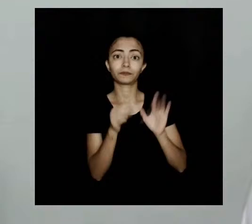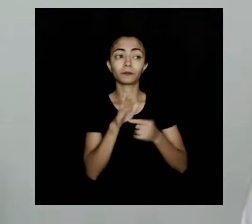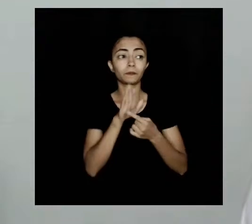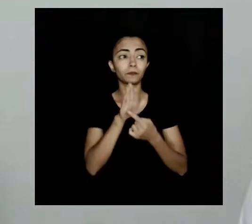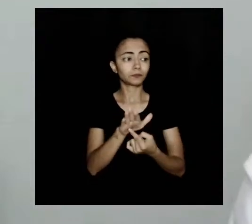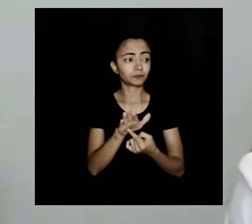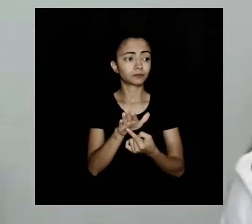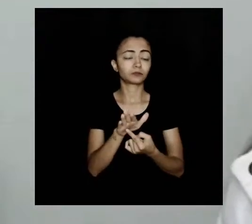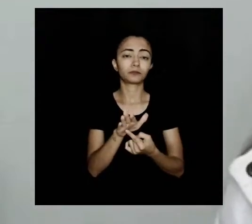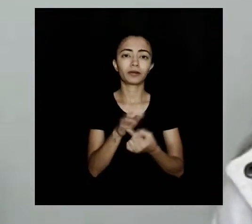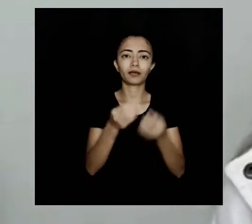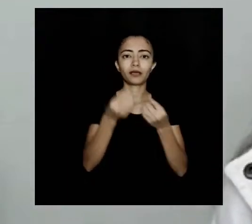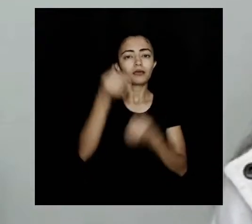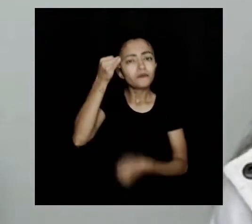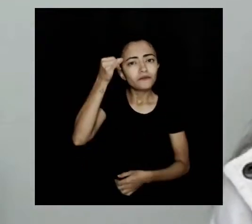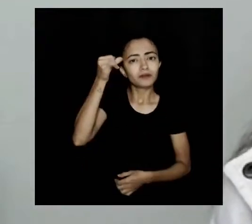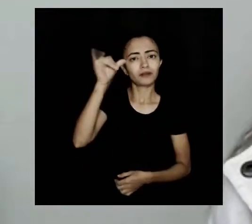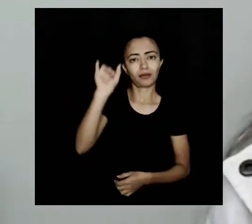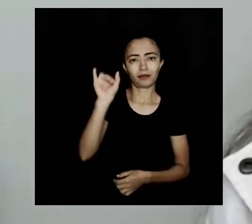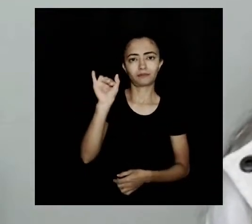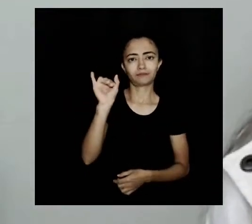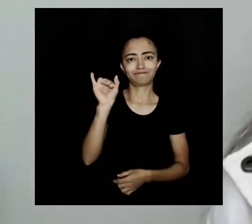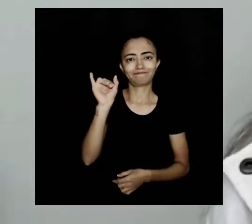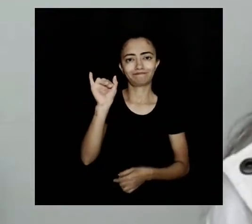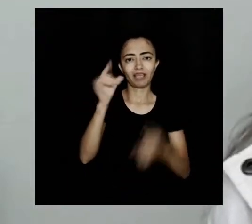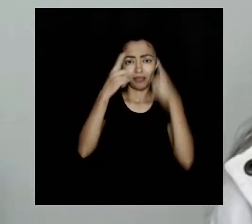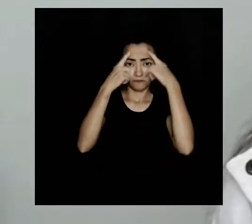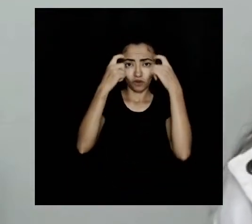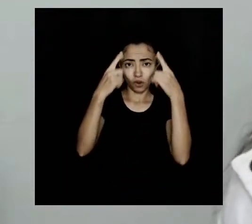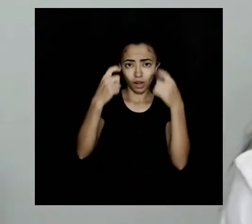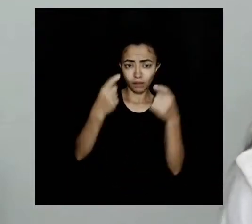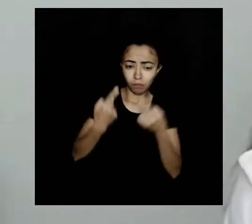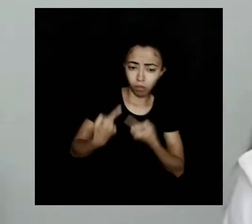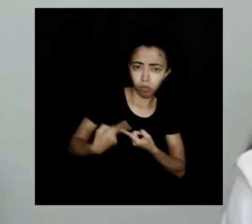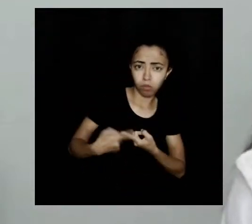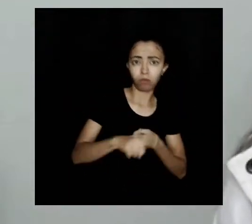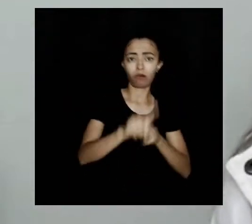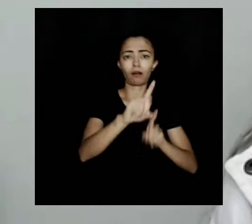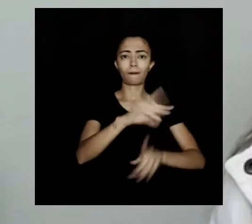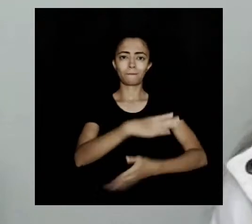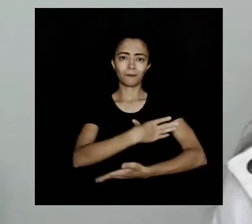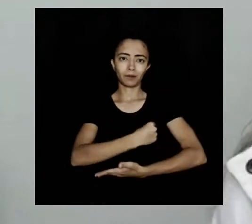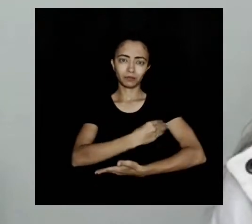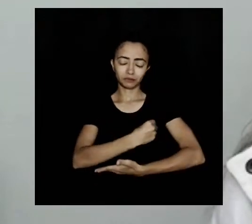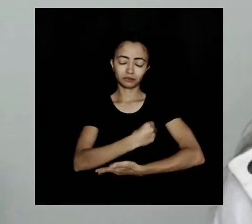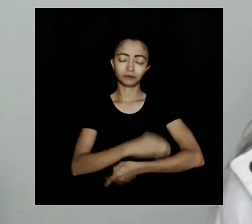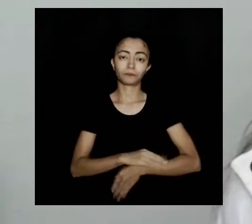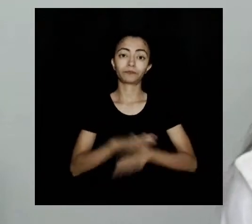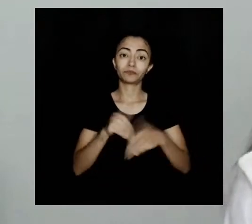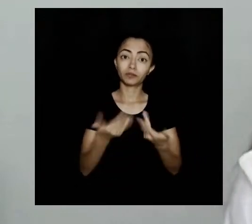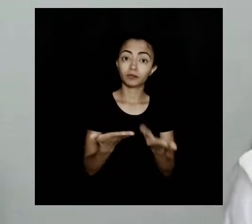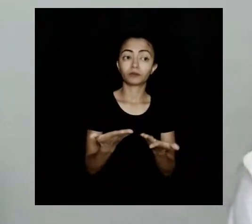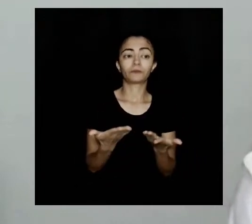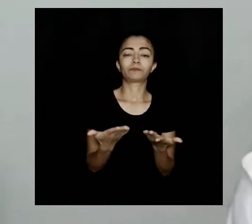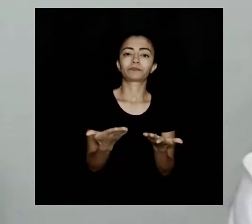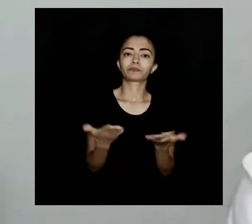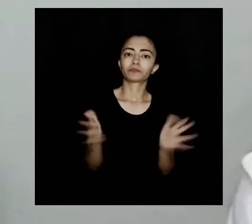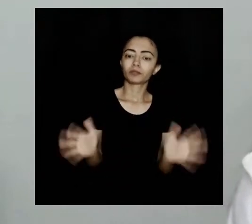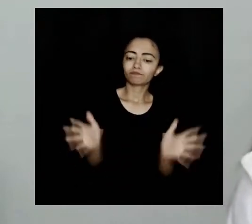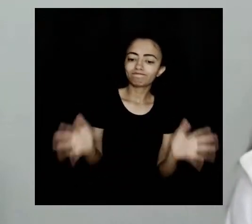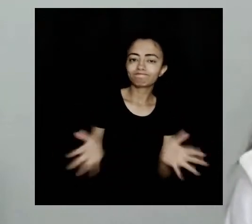It results in one of the most severe and worst crimes against